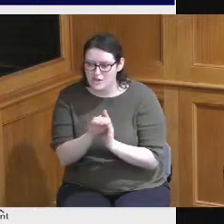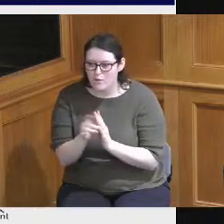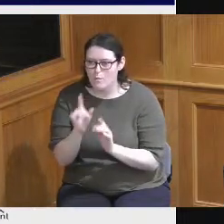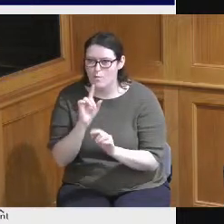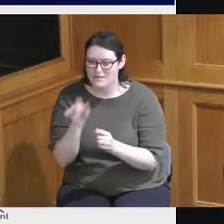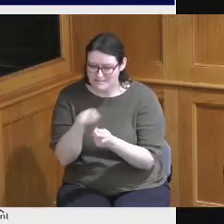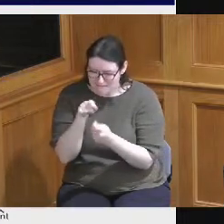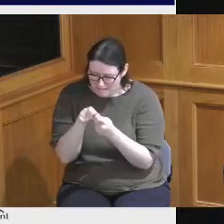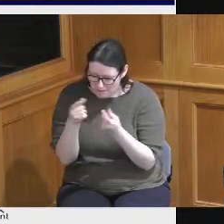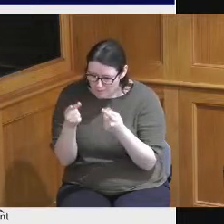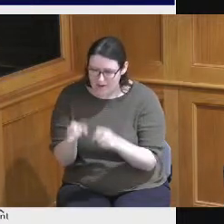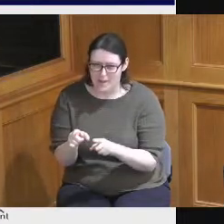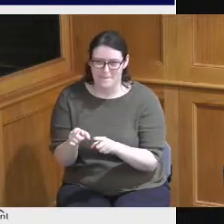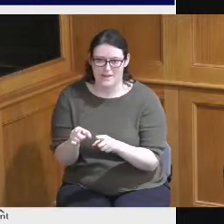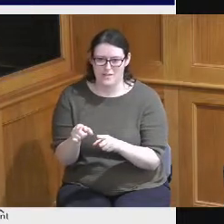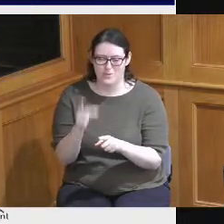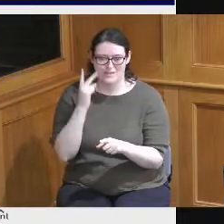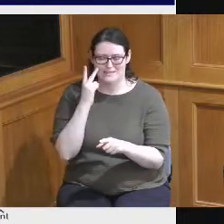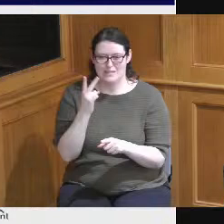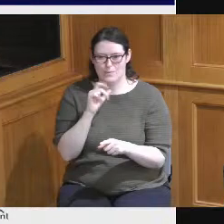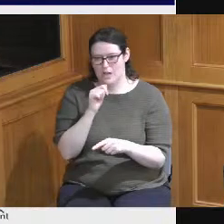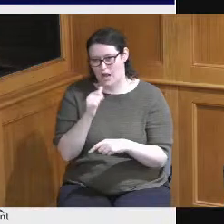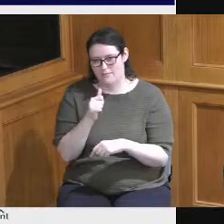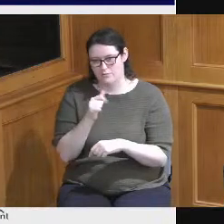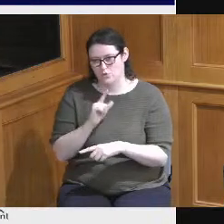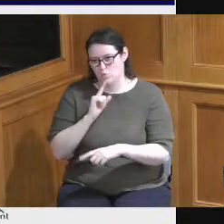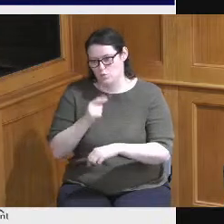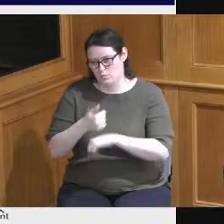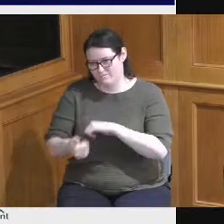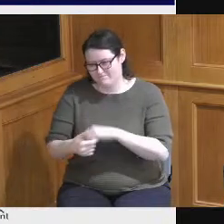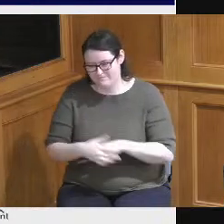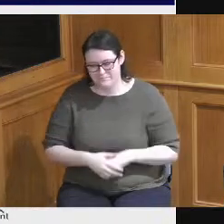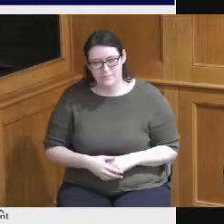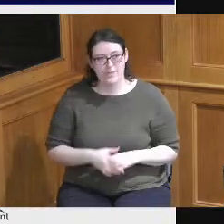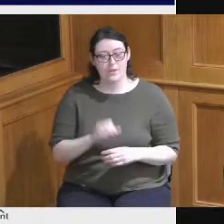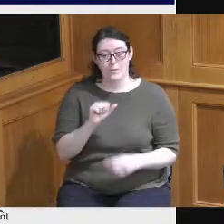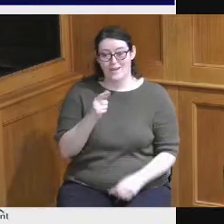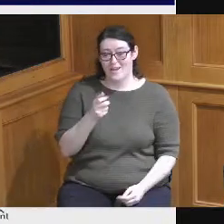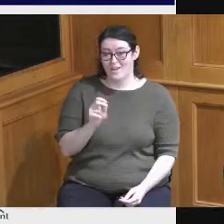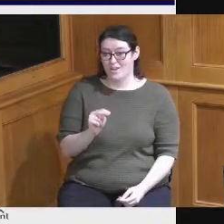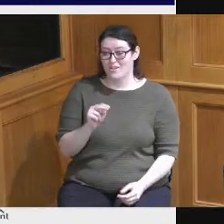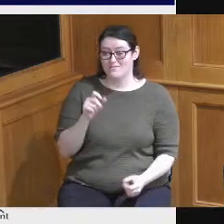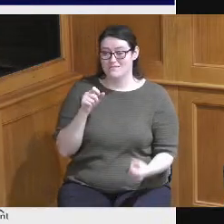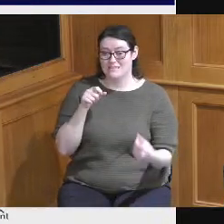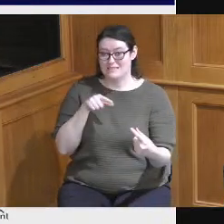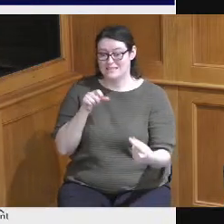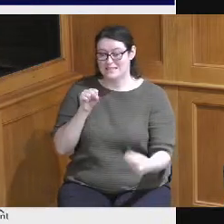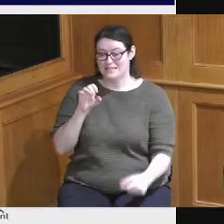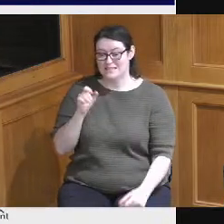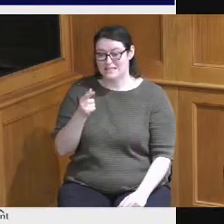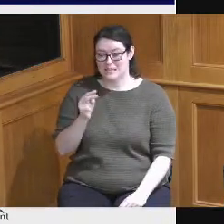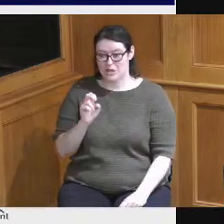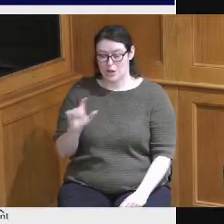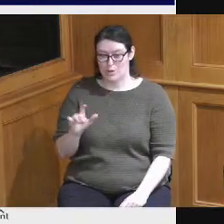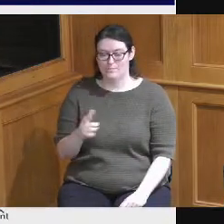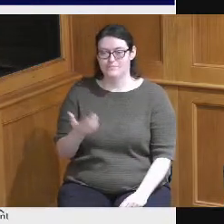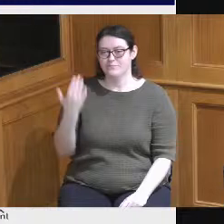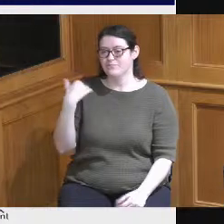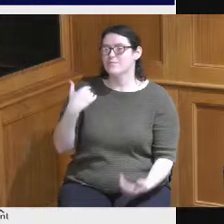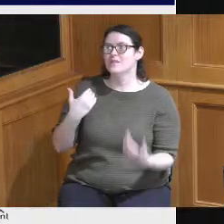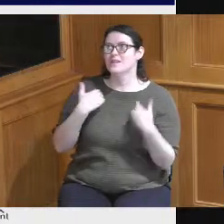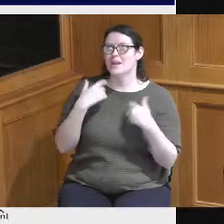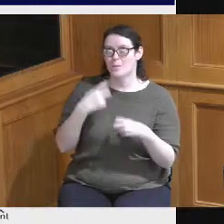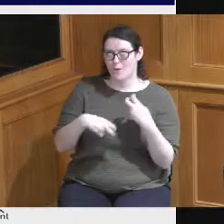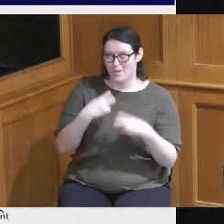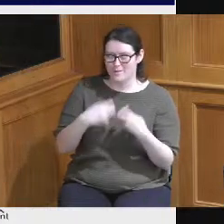exactly happened. So that's in there as well. Axon Signal. So we've had issues where the officers will forget to turn